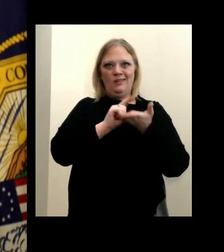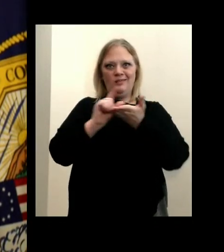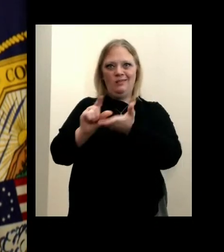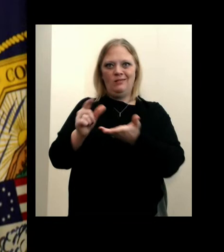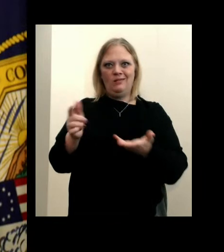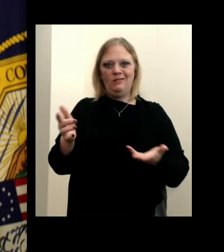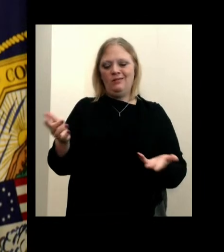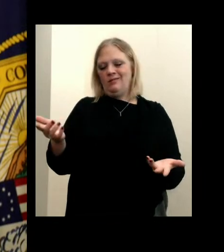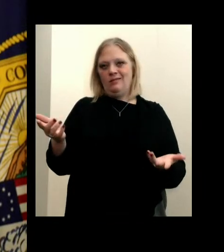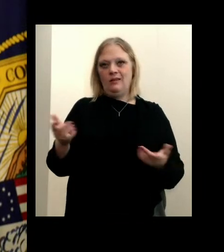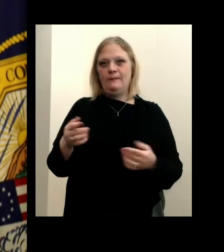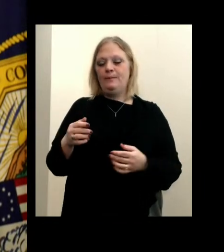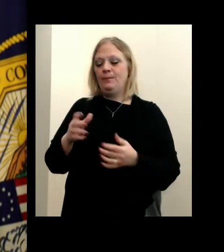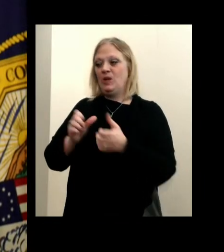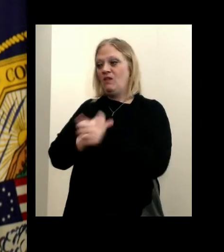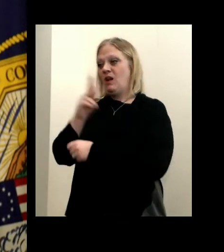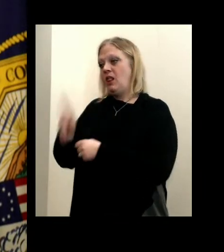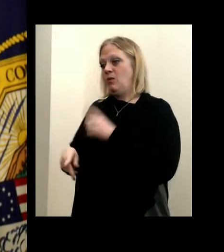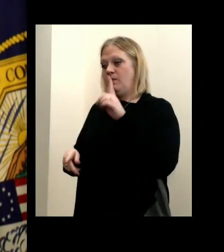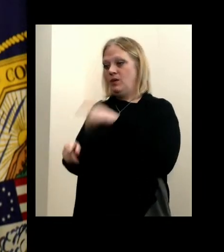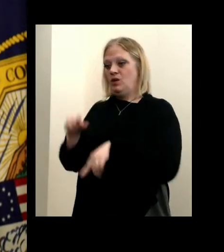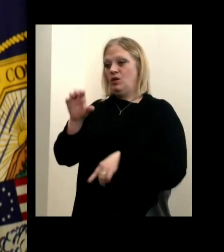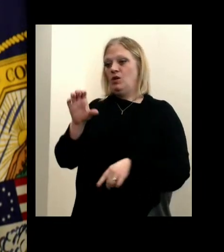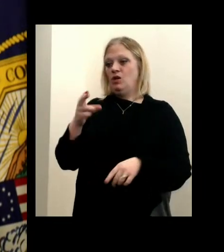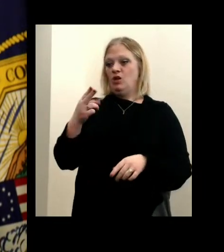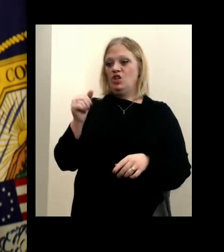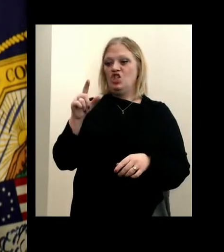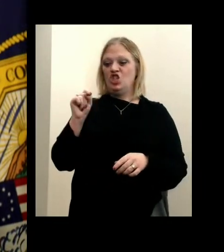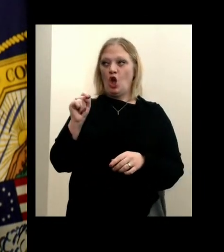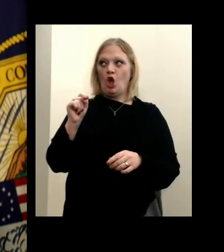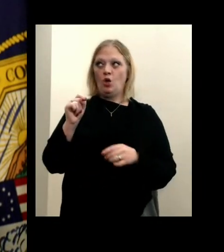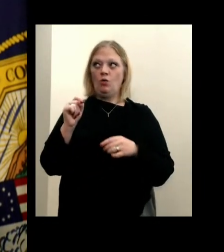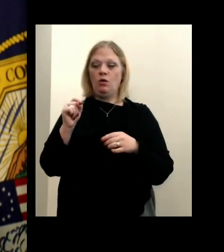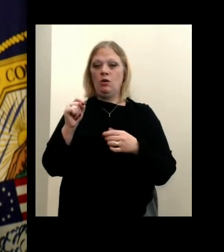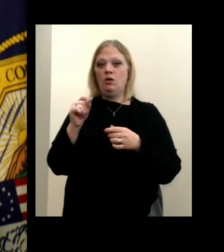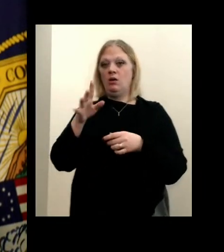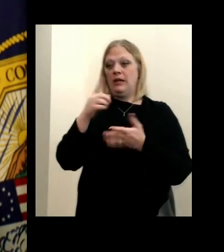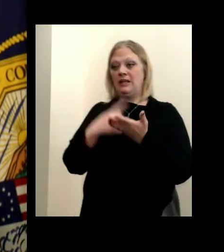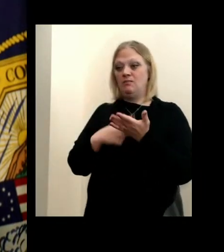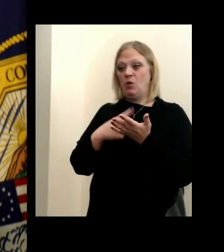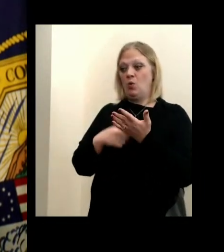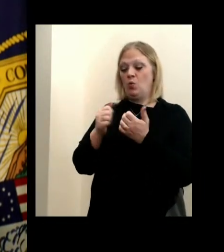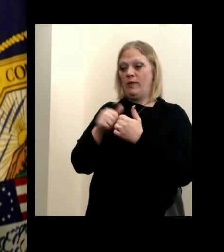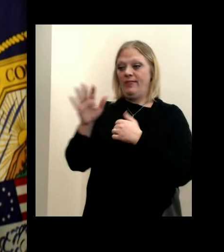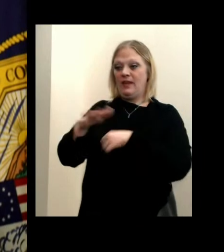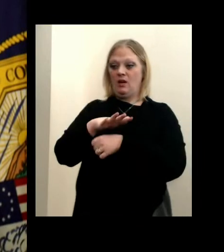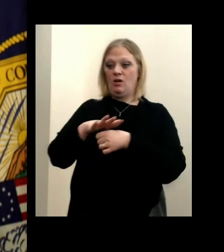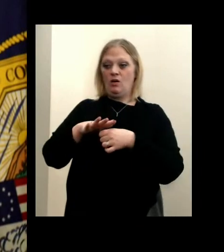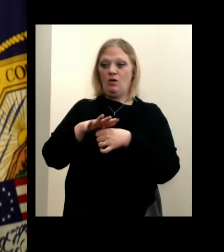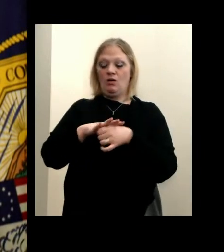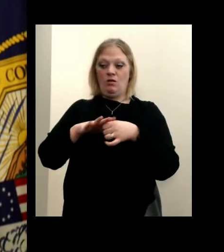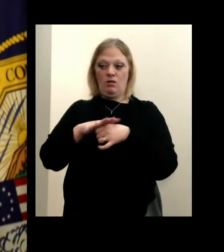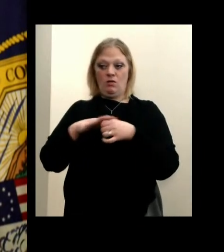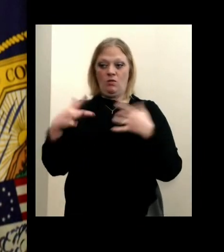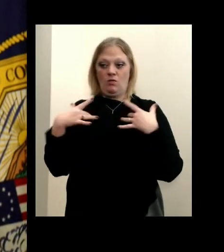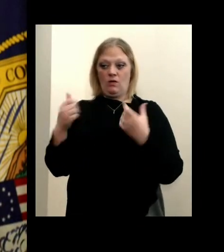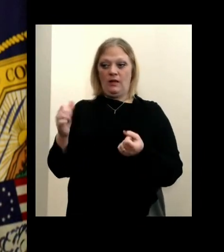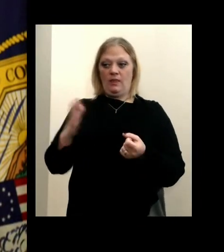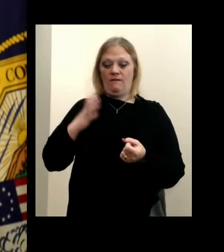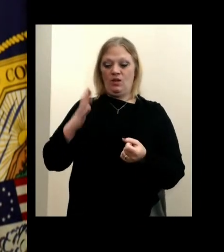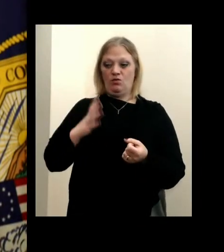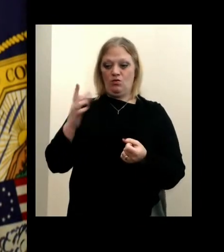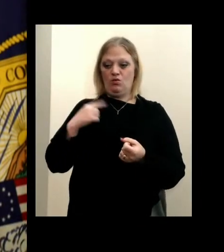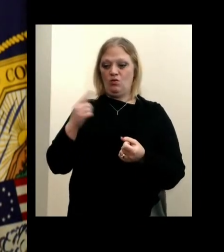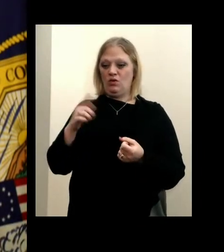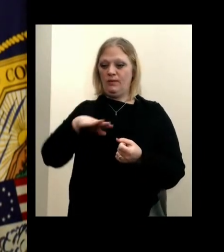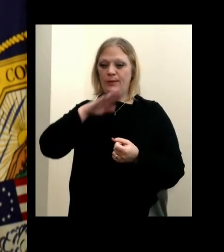So if I can follow up, in Chautauqua County, when I spoke with the local health official there was frustration expressed that the state isn't letting